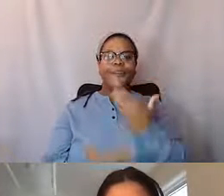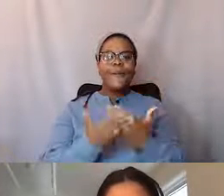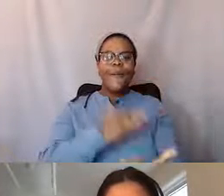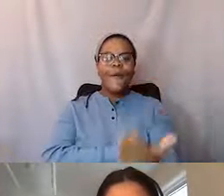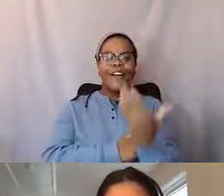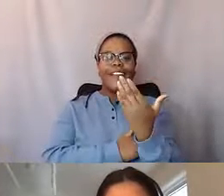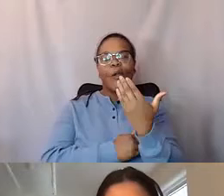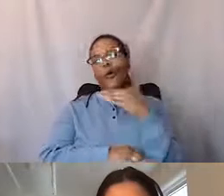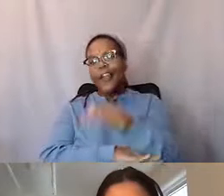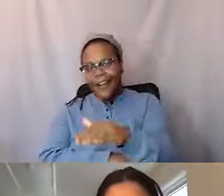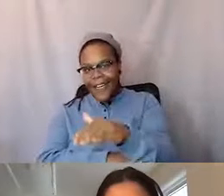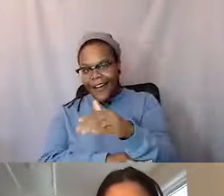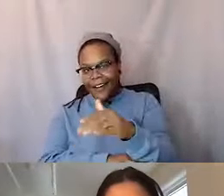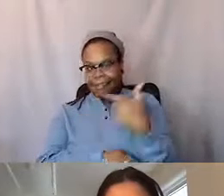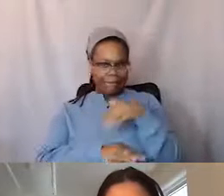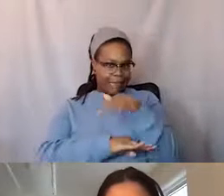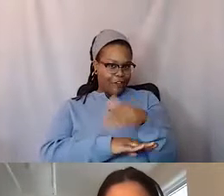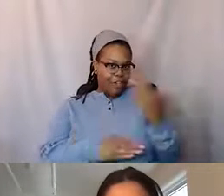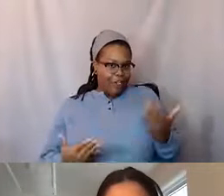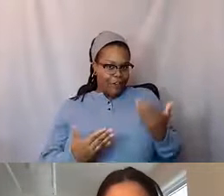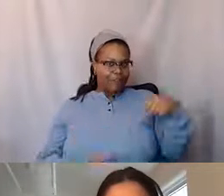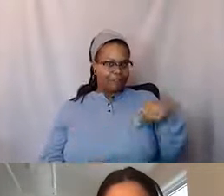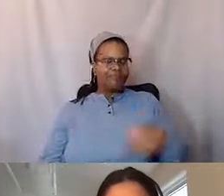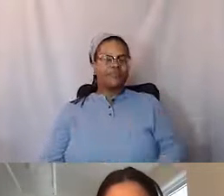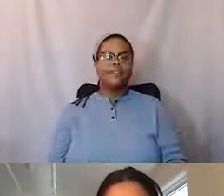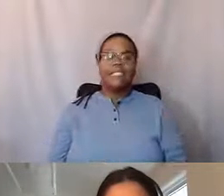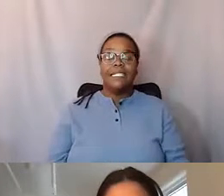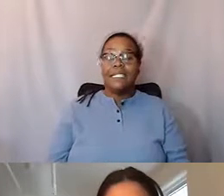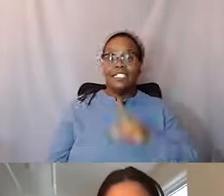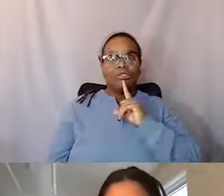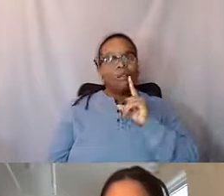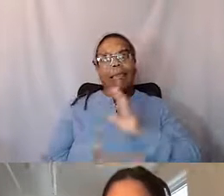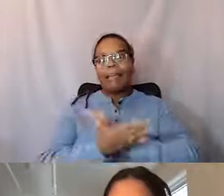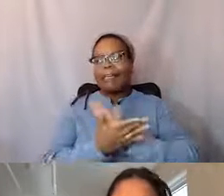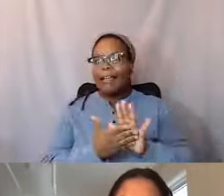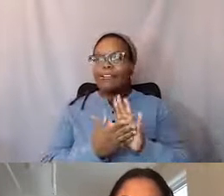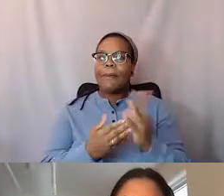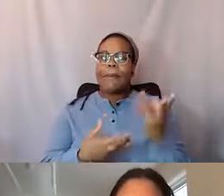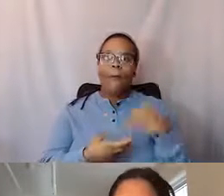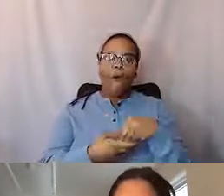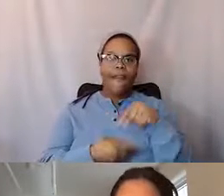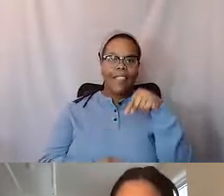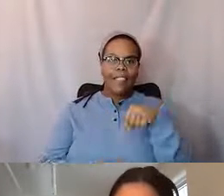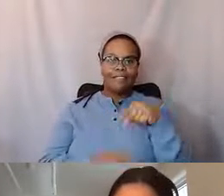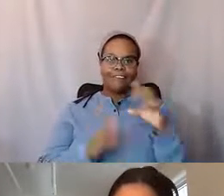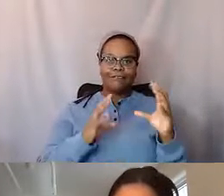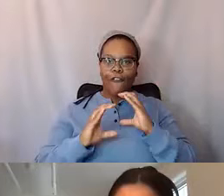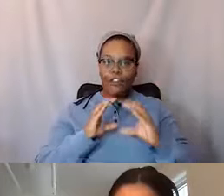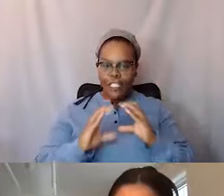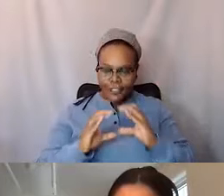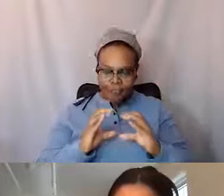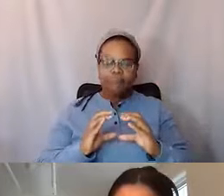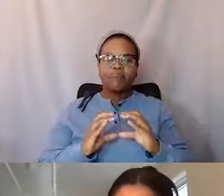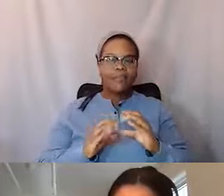Good afternoon, everybody. It's afternoon over here. It's really nice to be part of this conversation. So